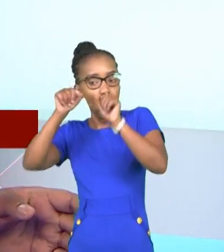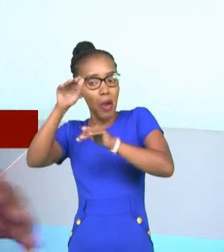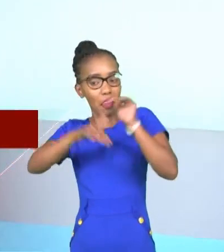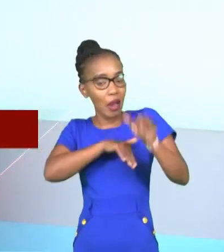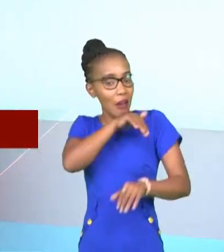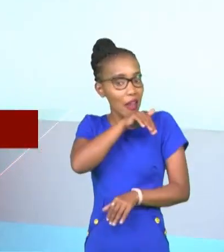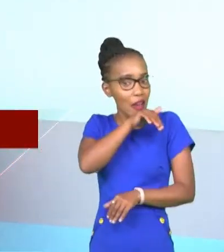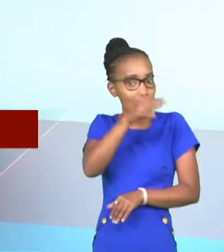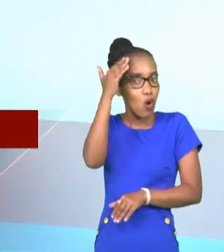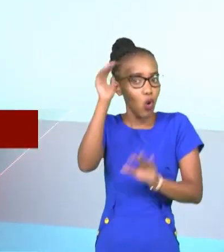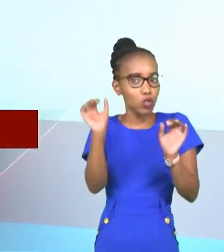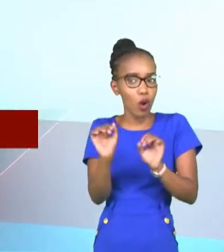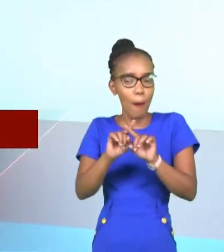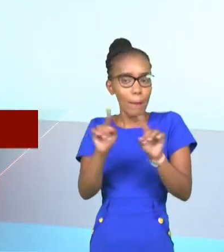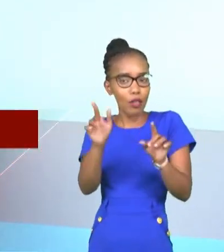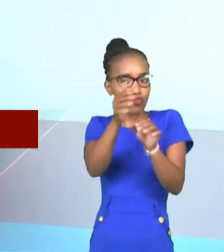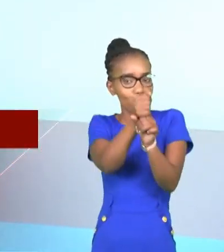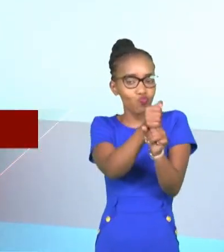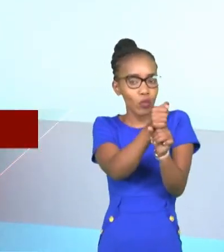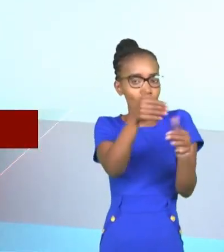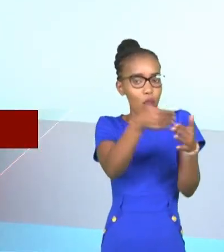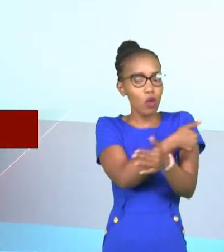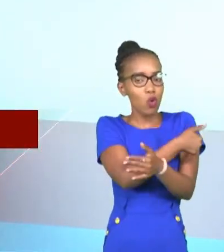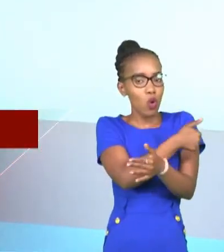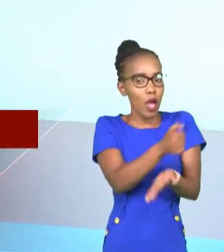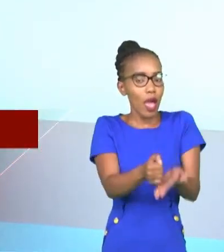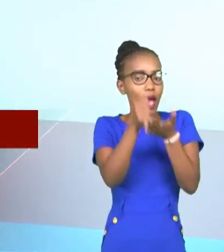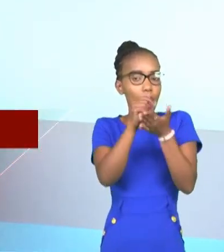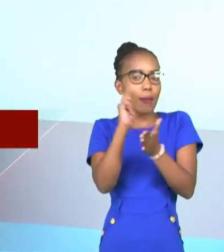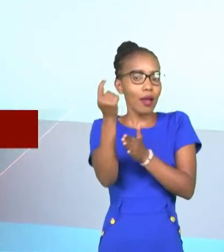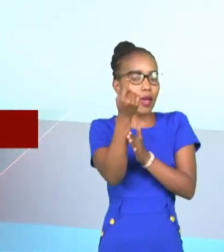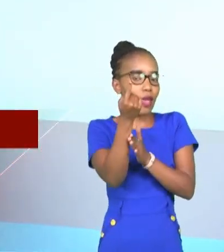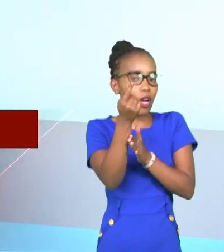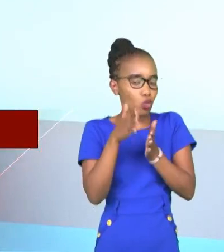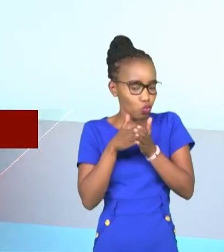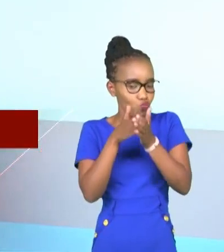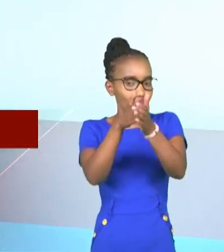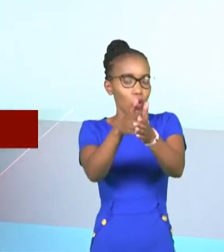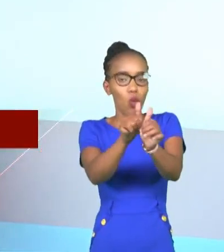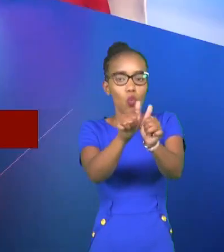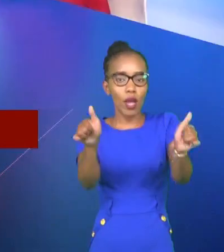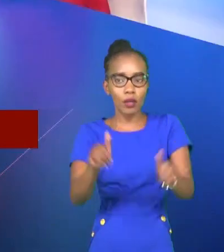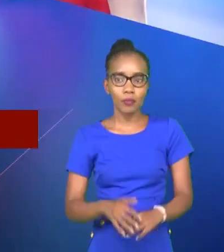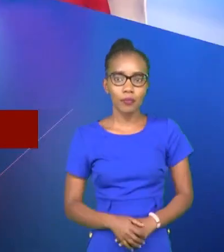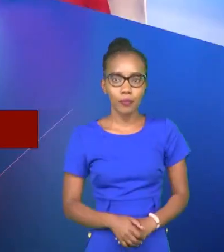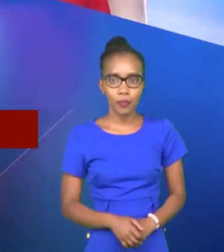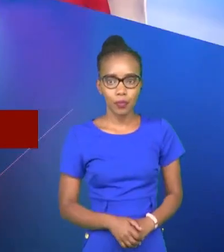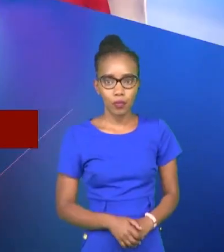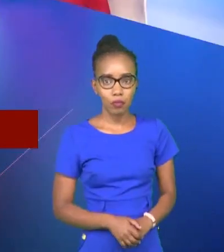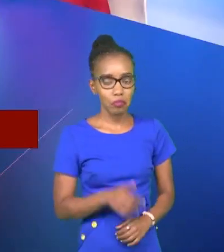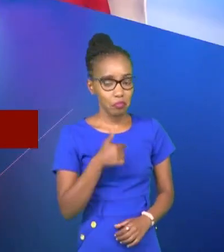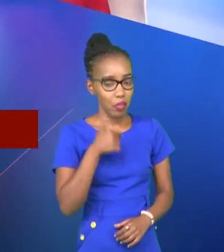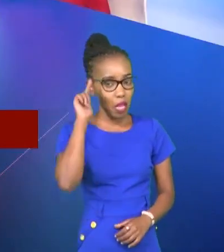know. But this new alliance, is this what Kenya needs to move away from divisive politics? Meshmiwa? Yeah, I